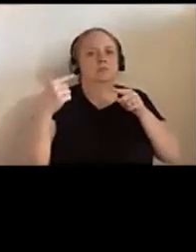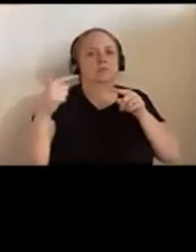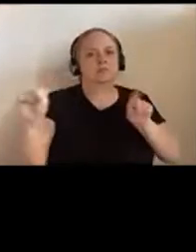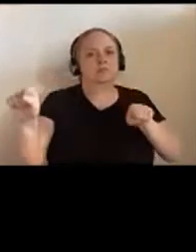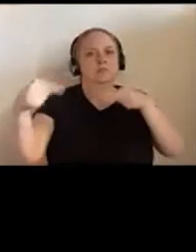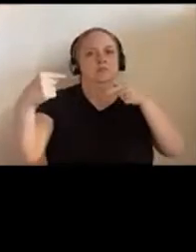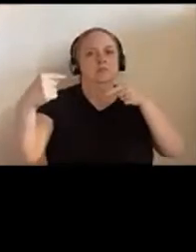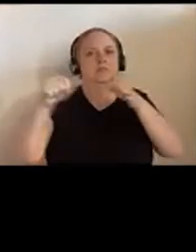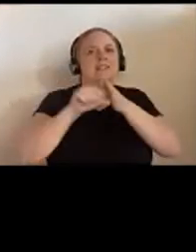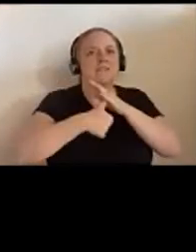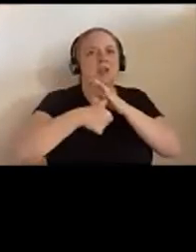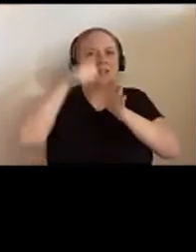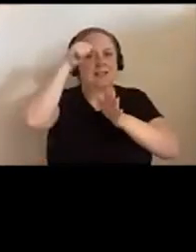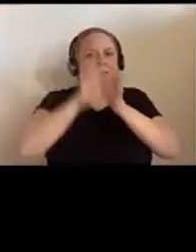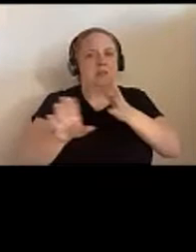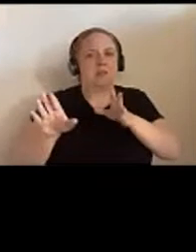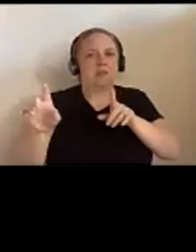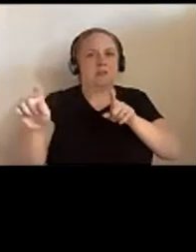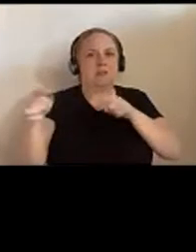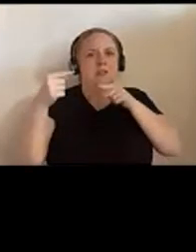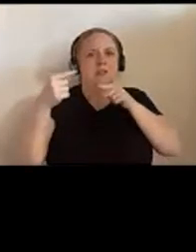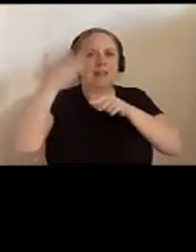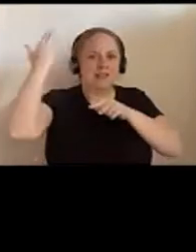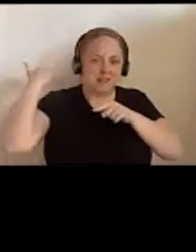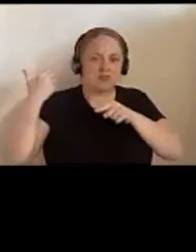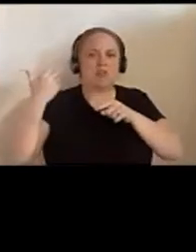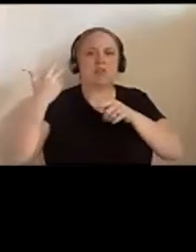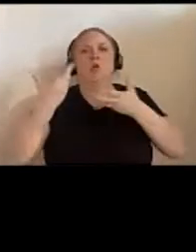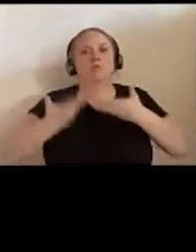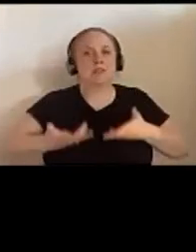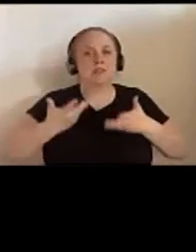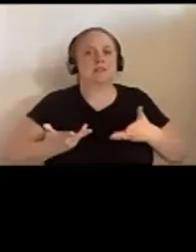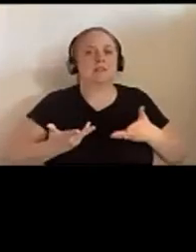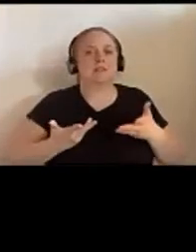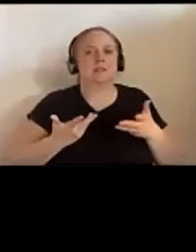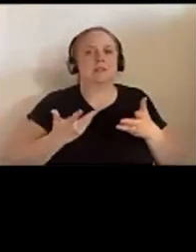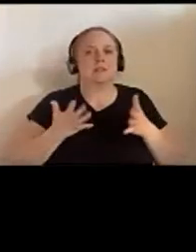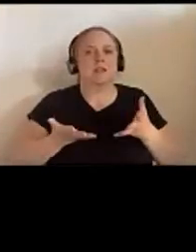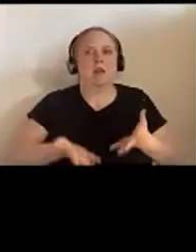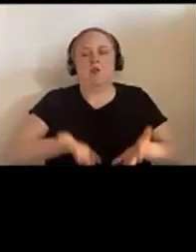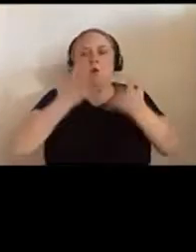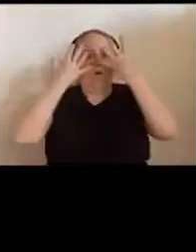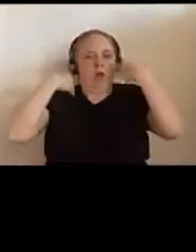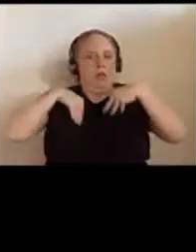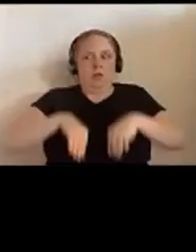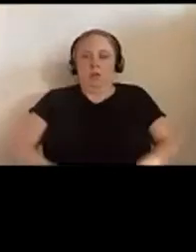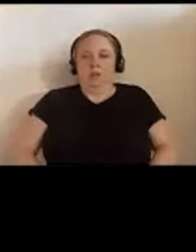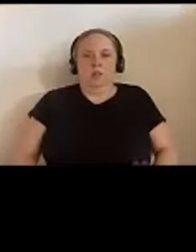a difficult experience, a difficult history, a difficult present day, doesn't need to overwhelm you, consume you.